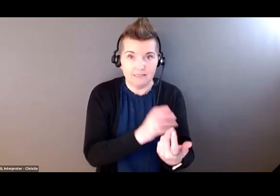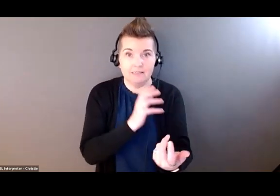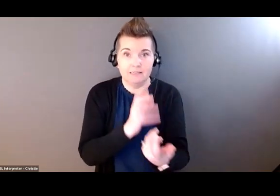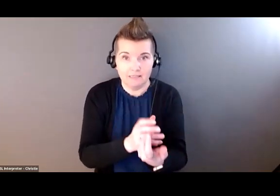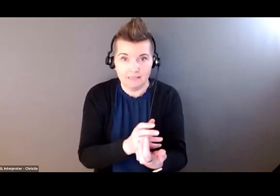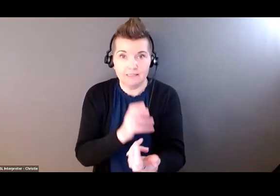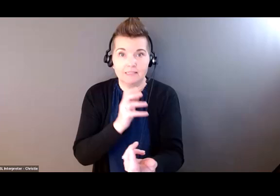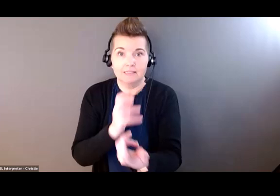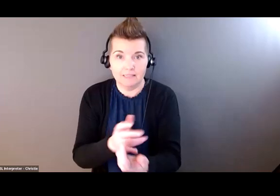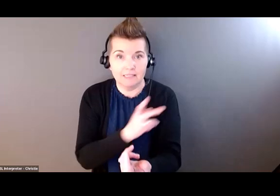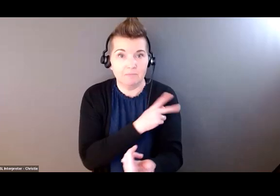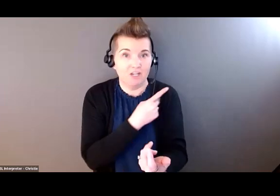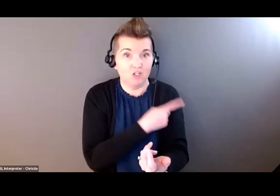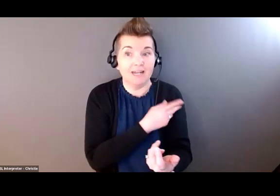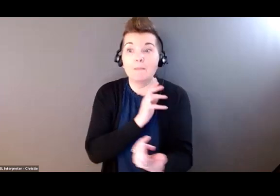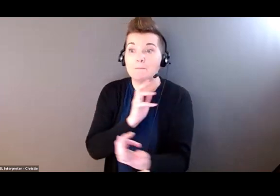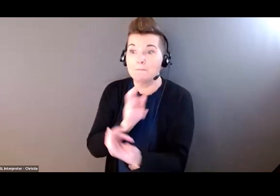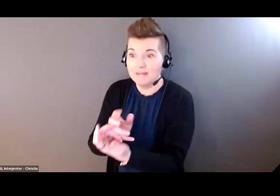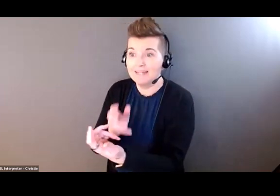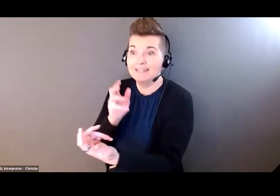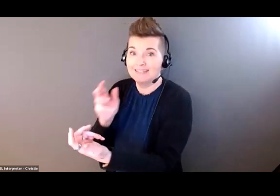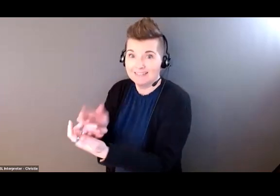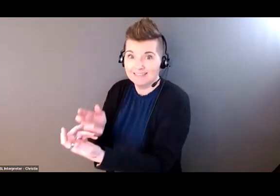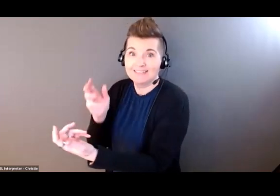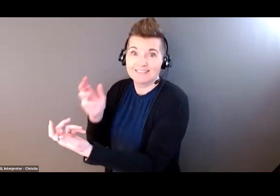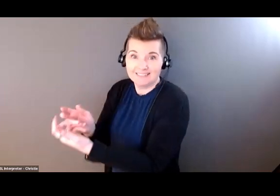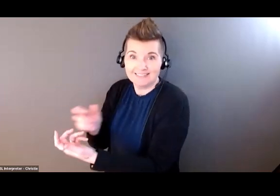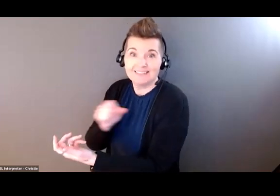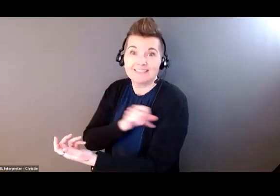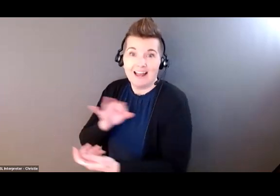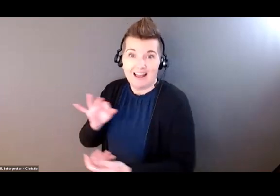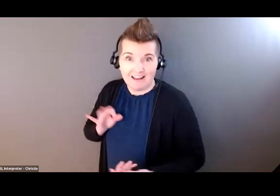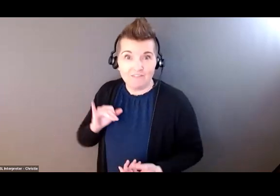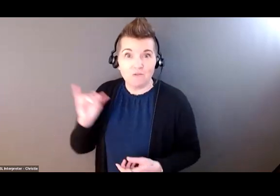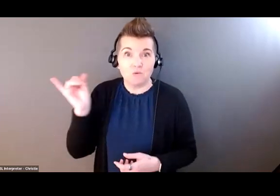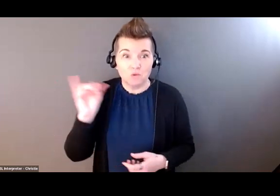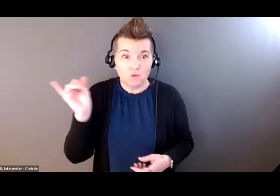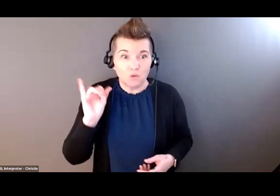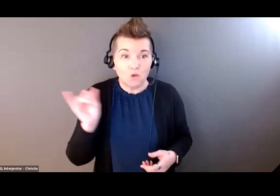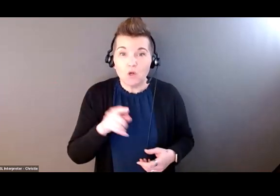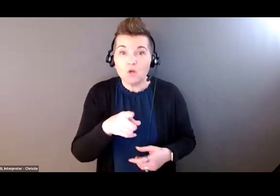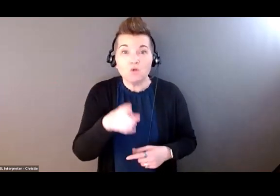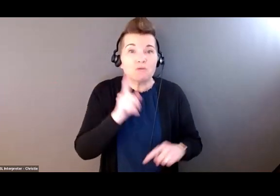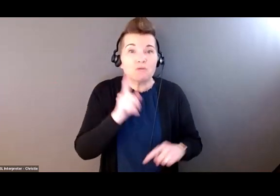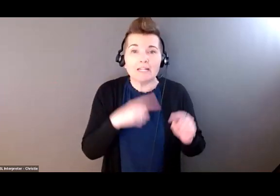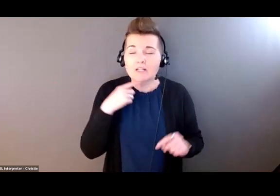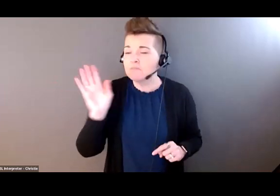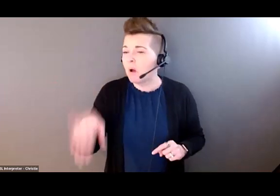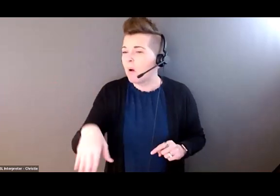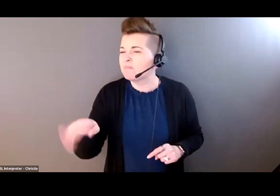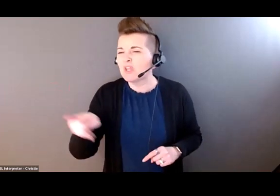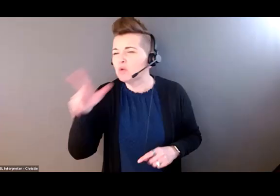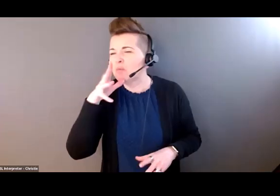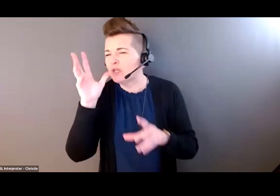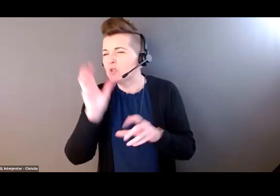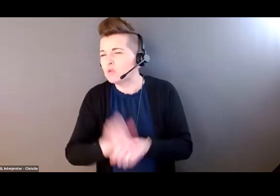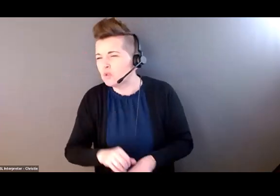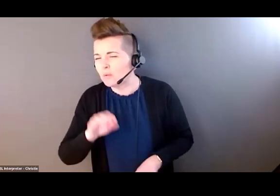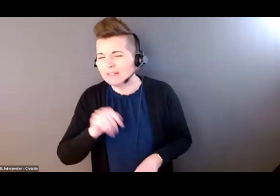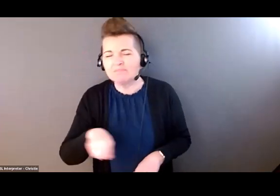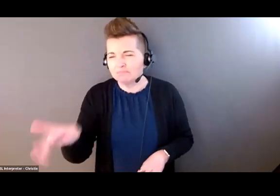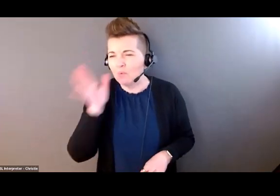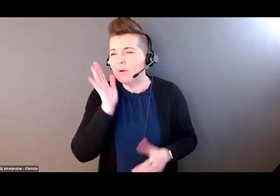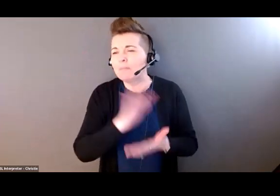I want you to wear, but helps you to start to see that you do fit in, you are valued, and that you